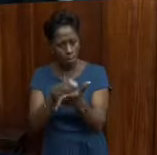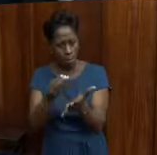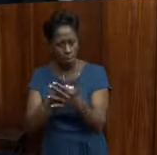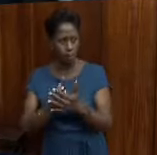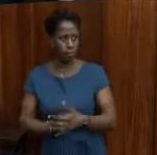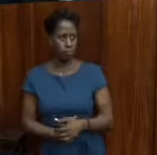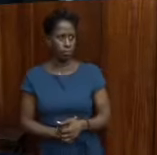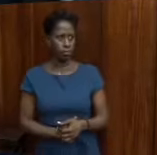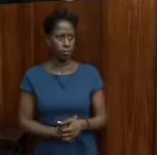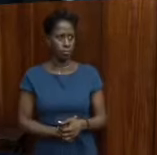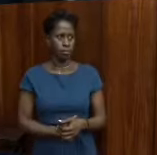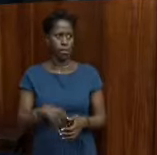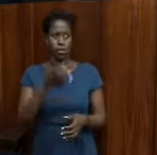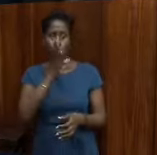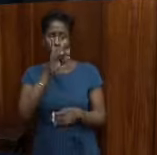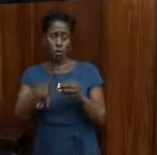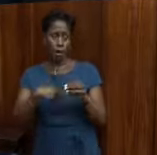Program,